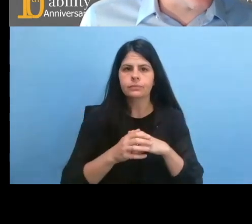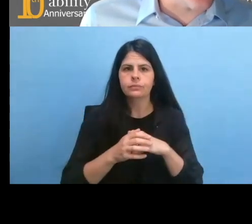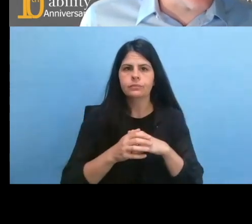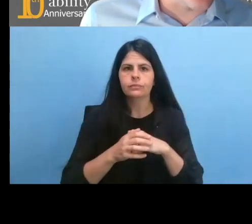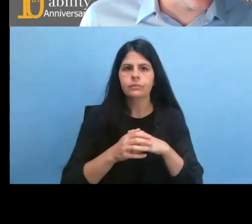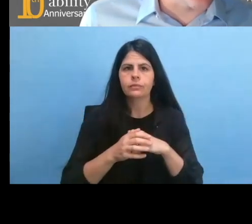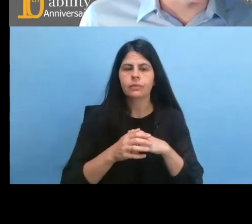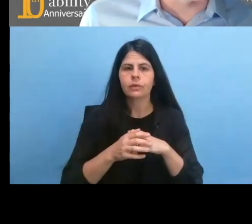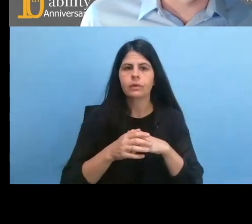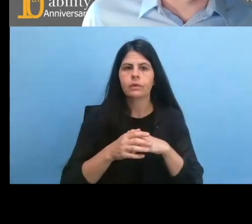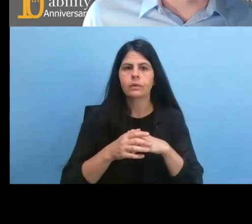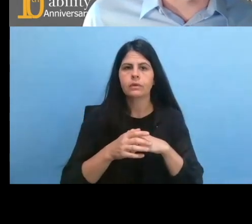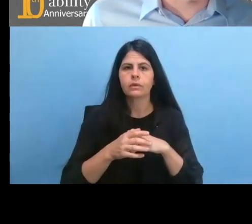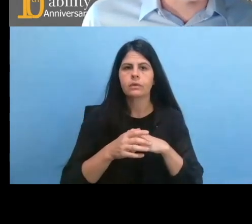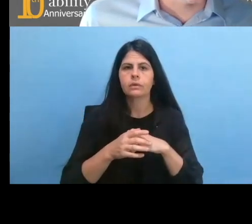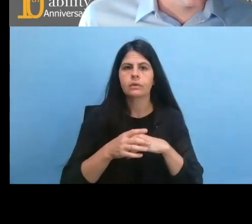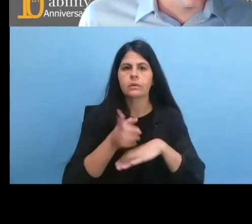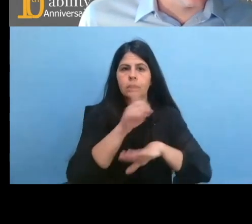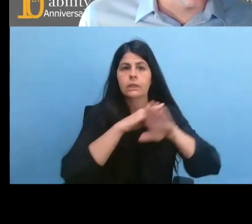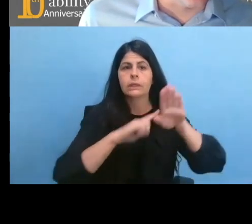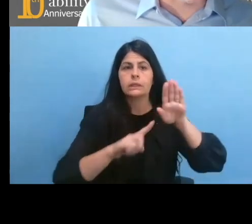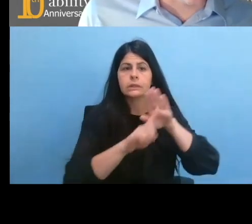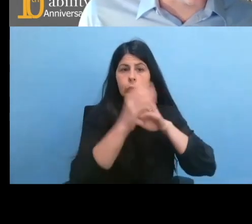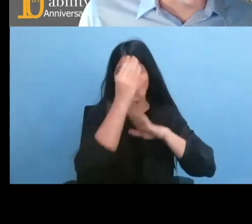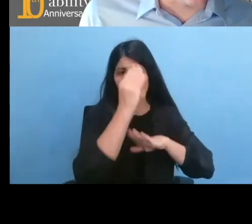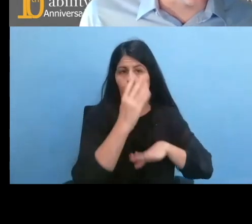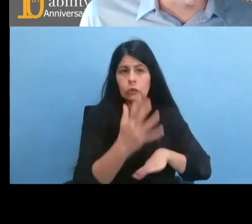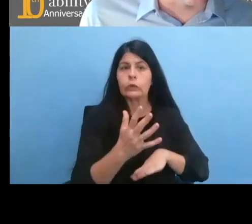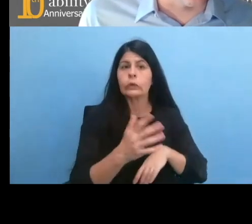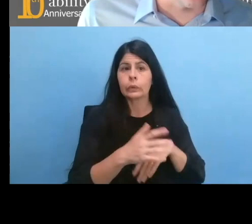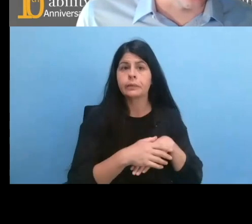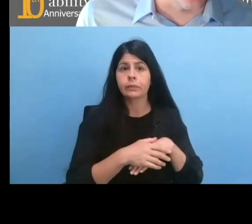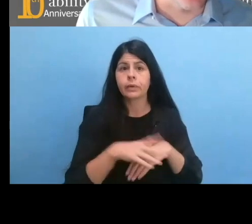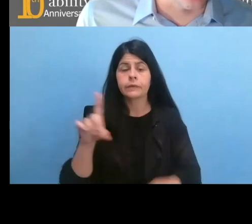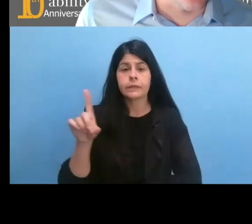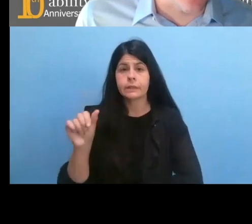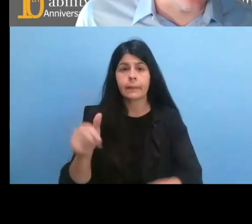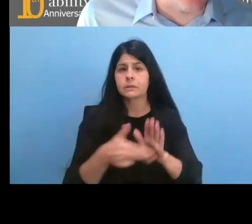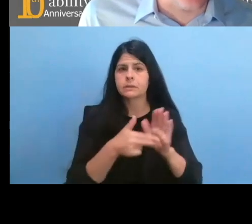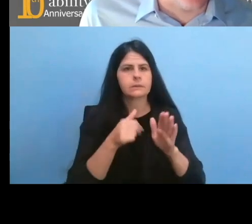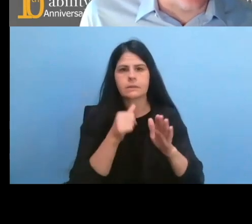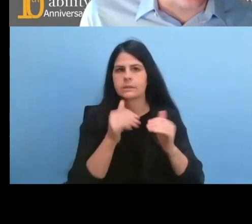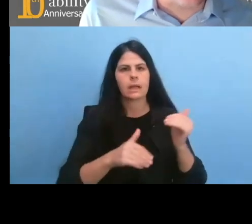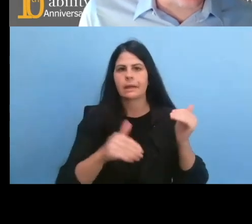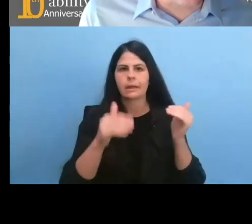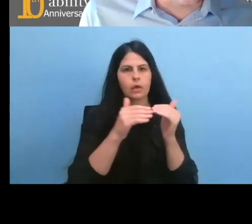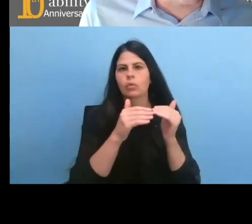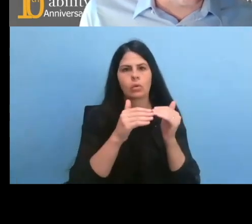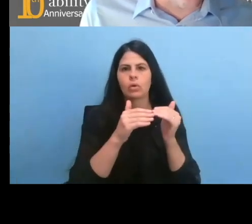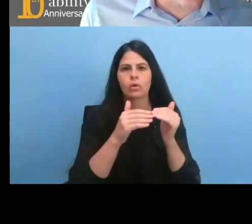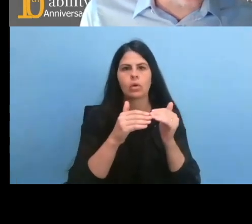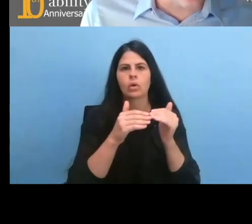disclosure of disability status does not equate to a formal request for an accommodation. You do